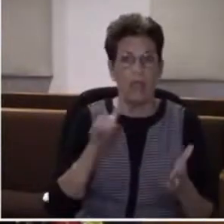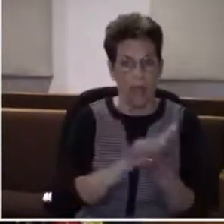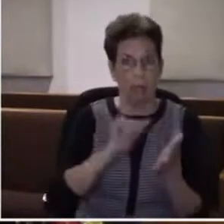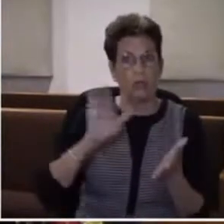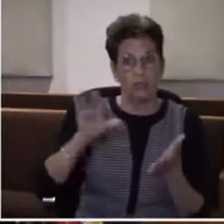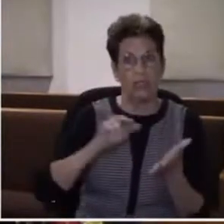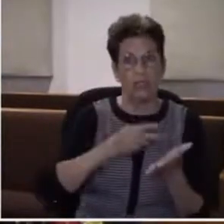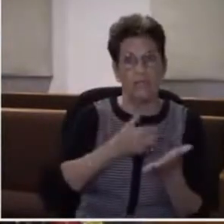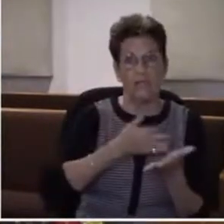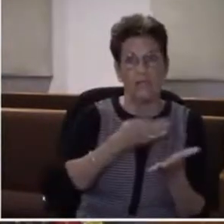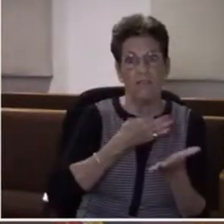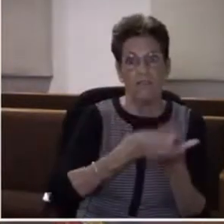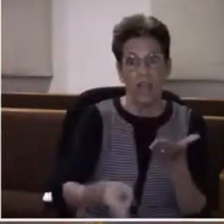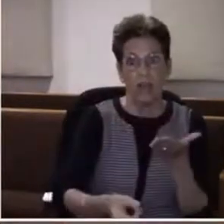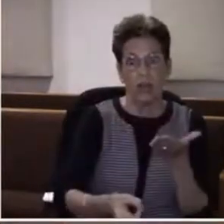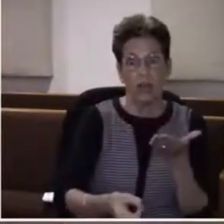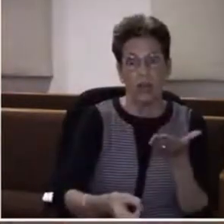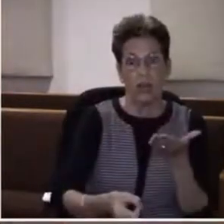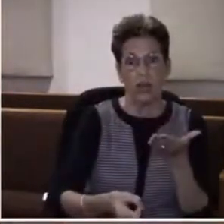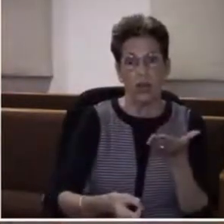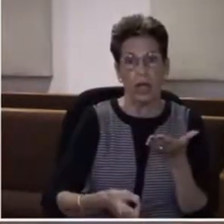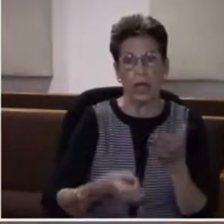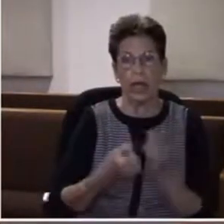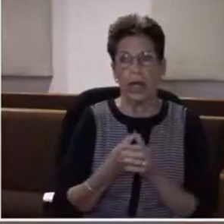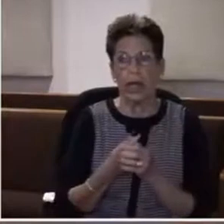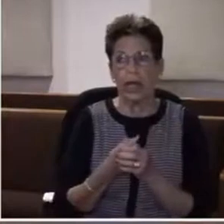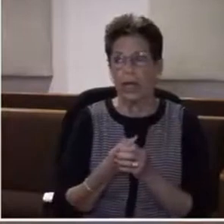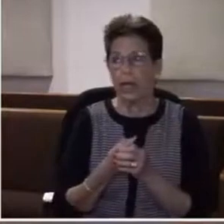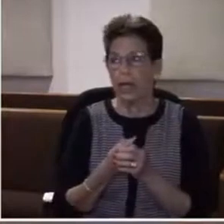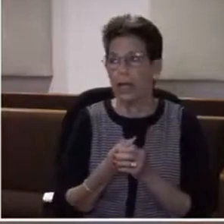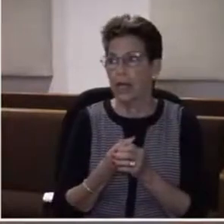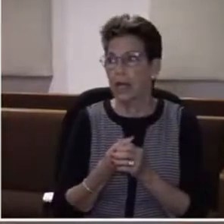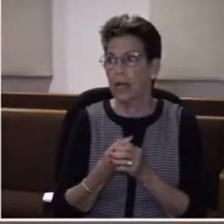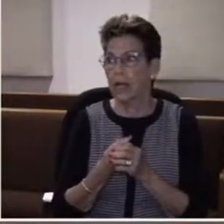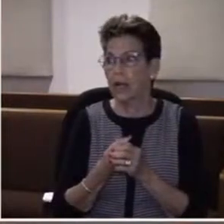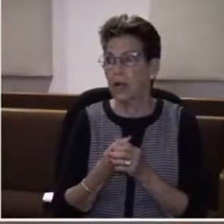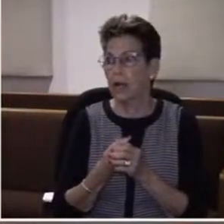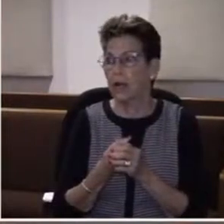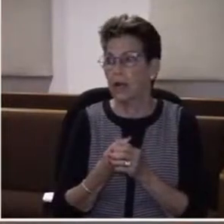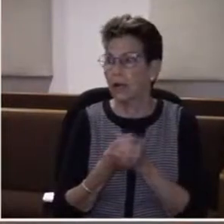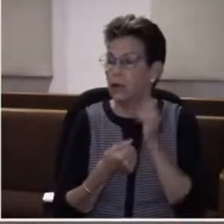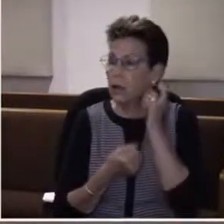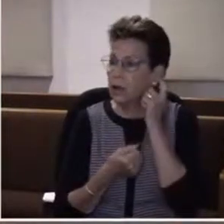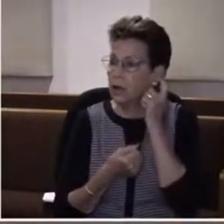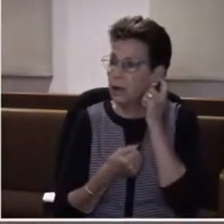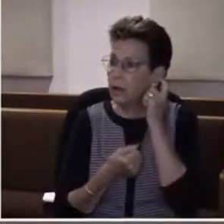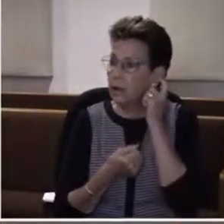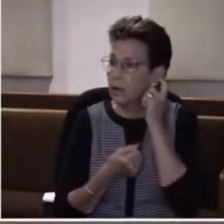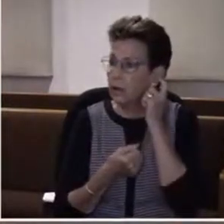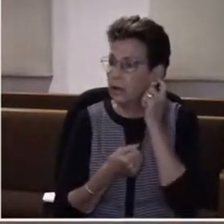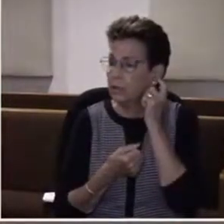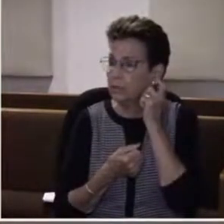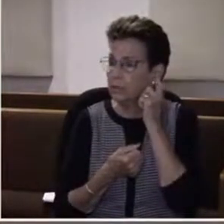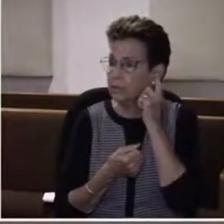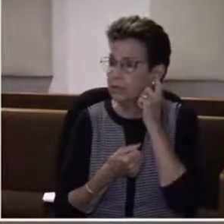ran to the world and didn't trust God. Running to the world, things latched on him that